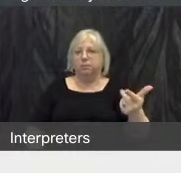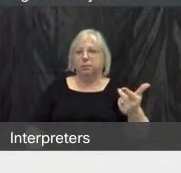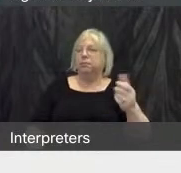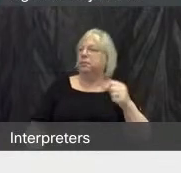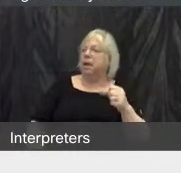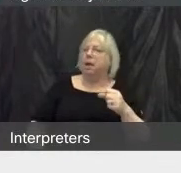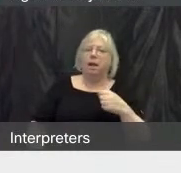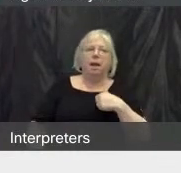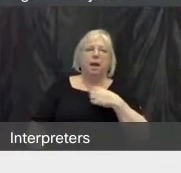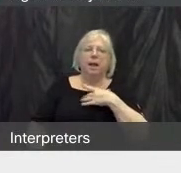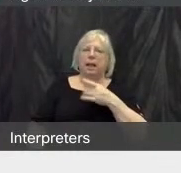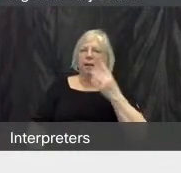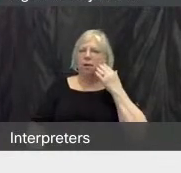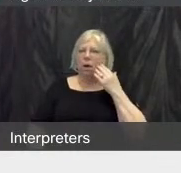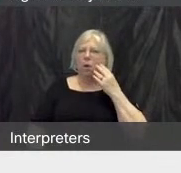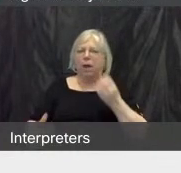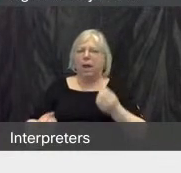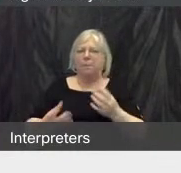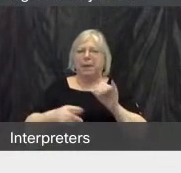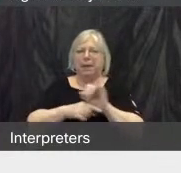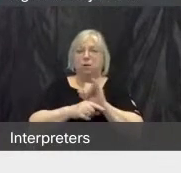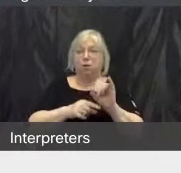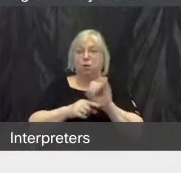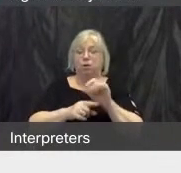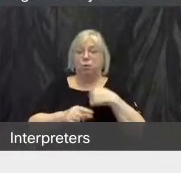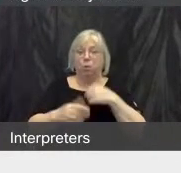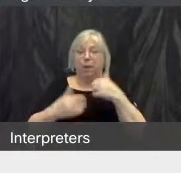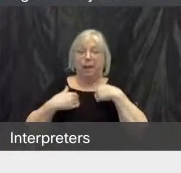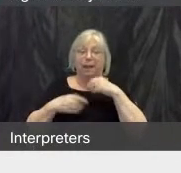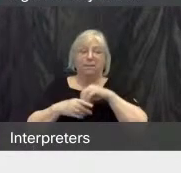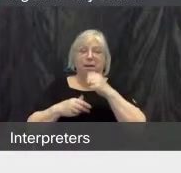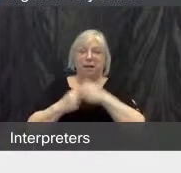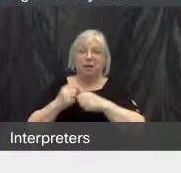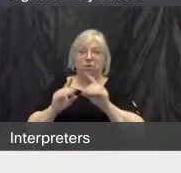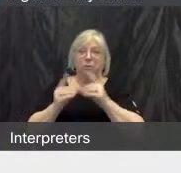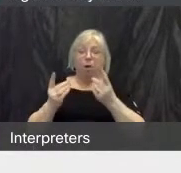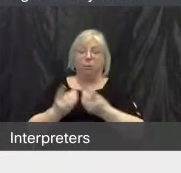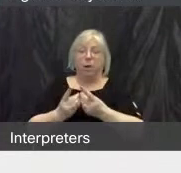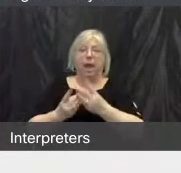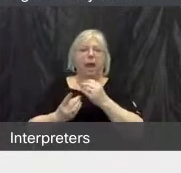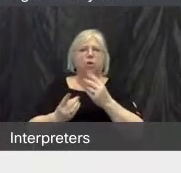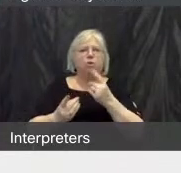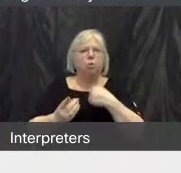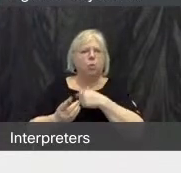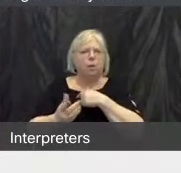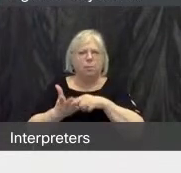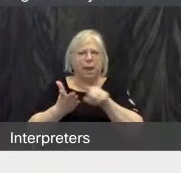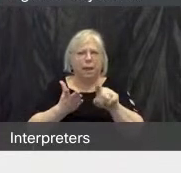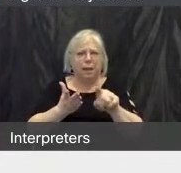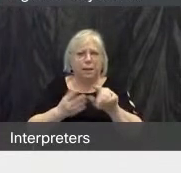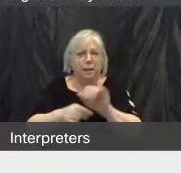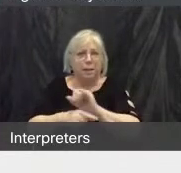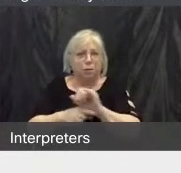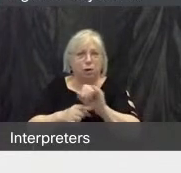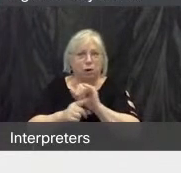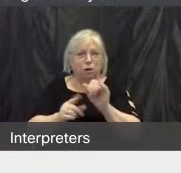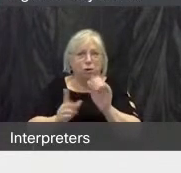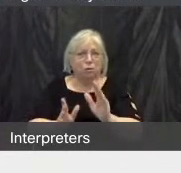I also would like to know how many interns we have in each department, and do we pay interns?